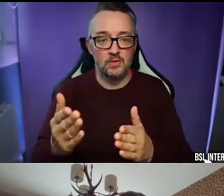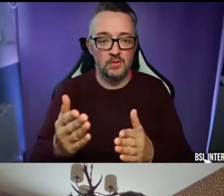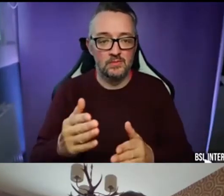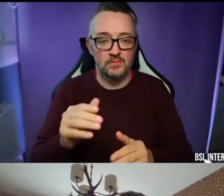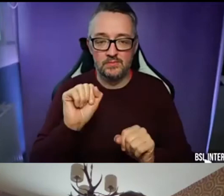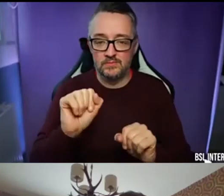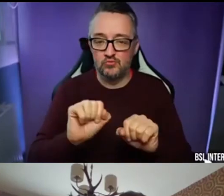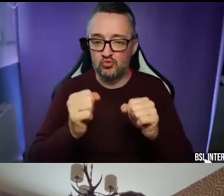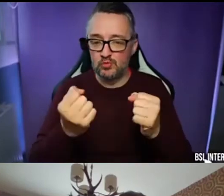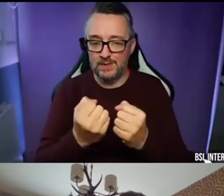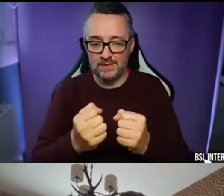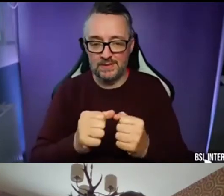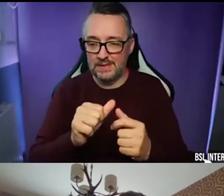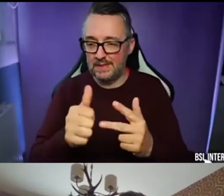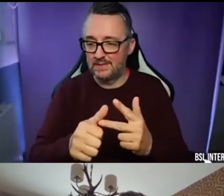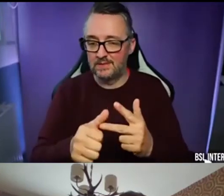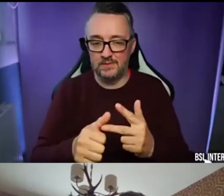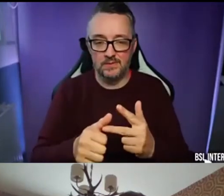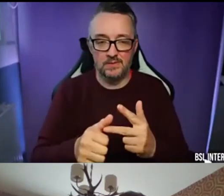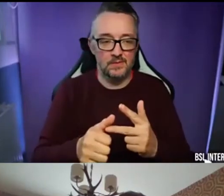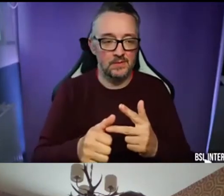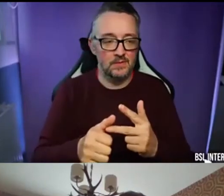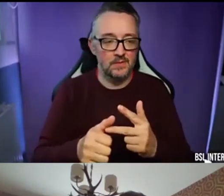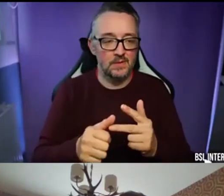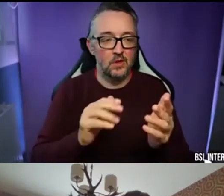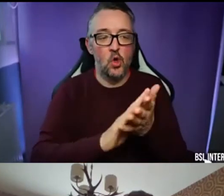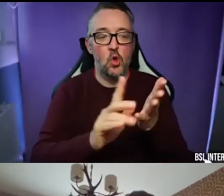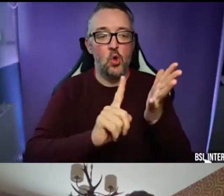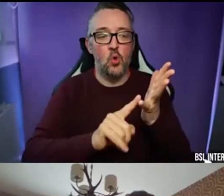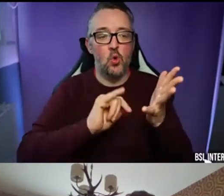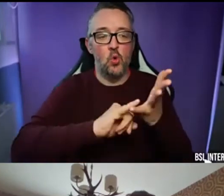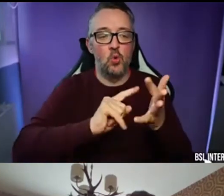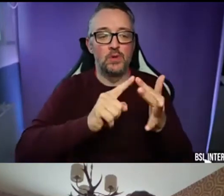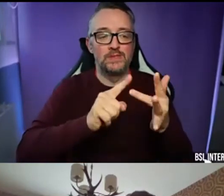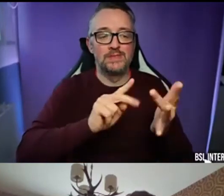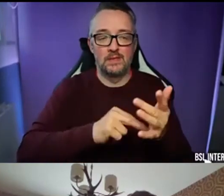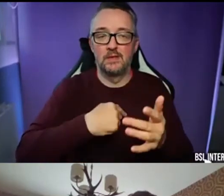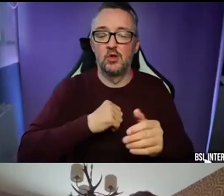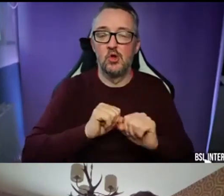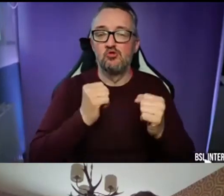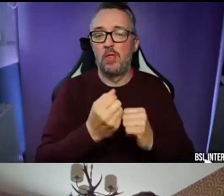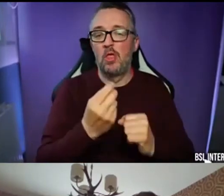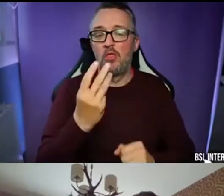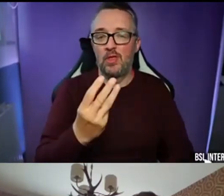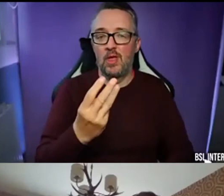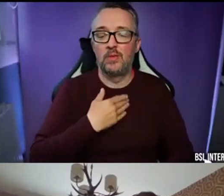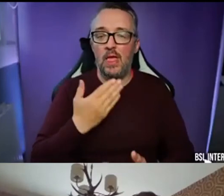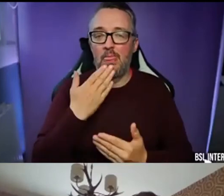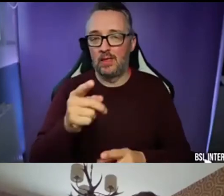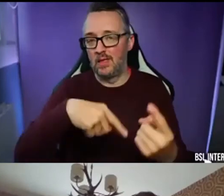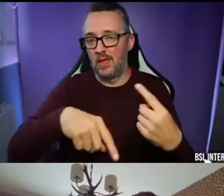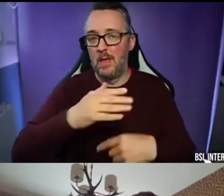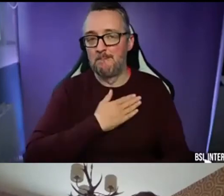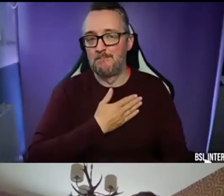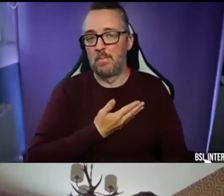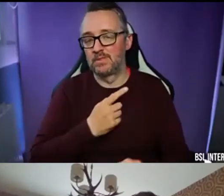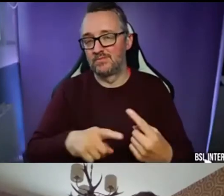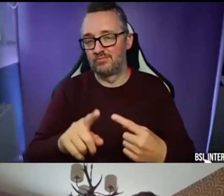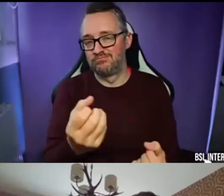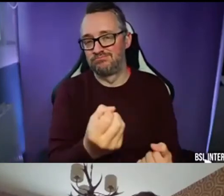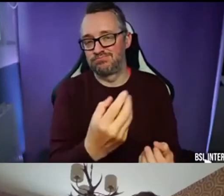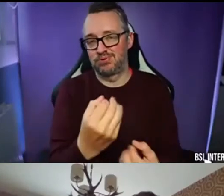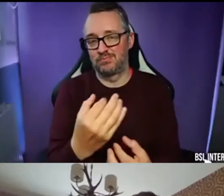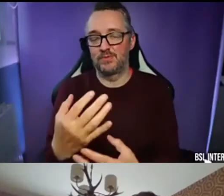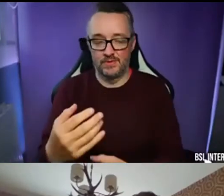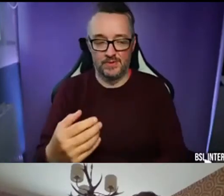group next, please? Hi there, Emma. Thank you very much and welcome from Group 3. And I'd also like to thank the members of my group for their feedback. So we